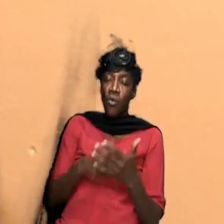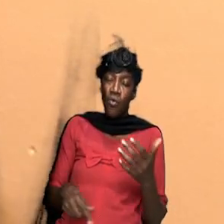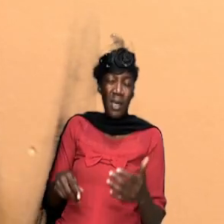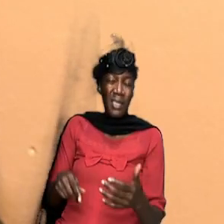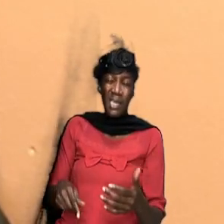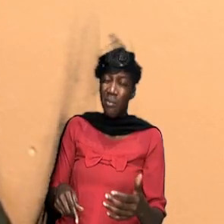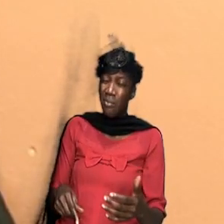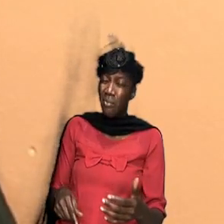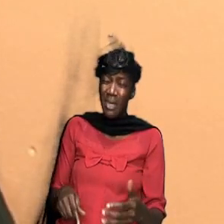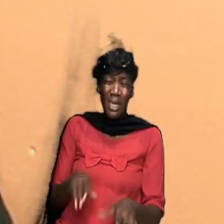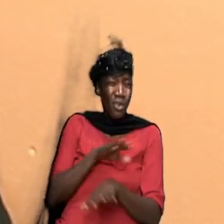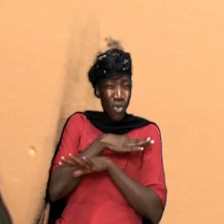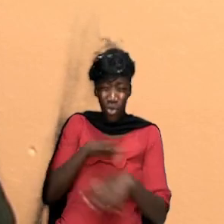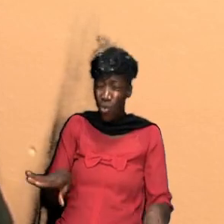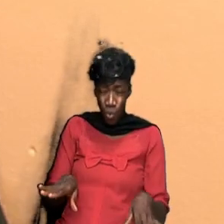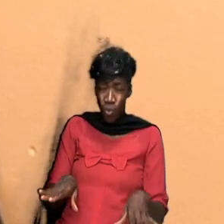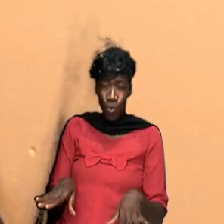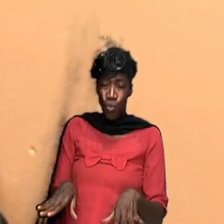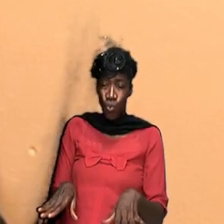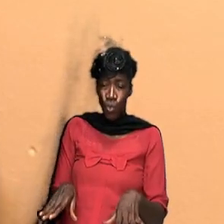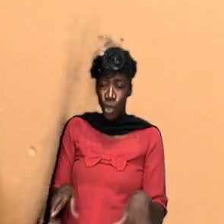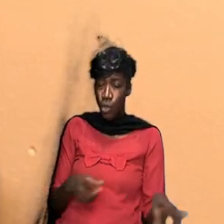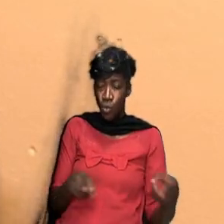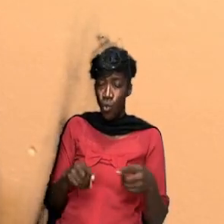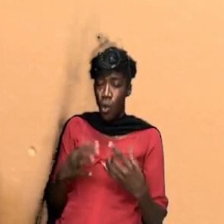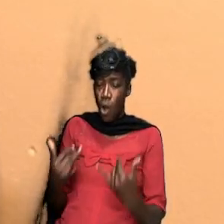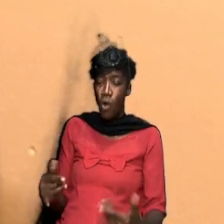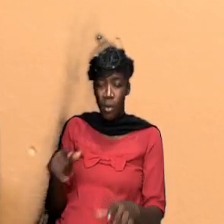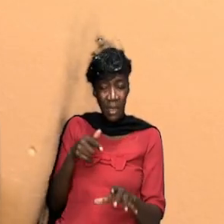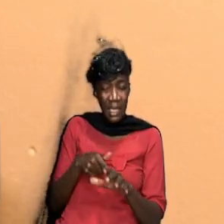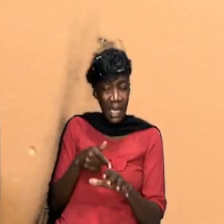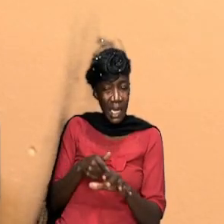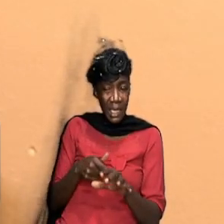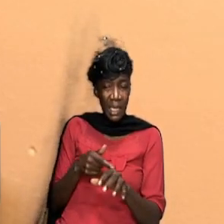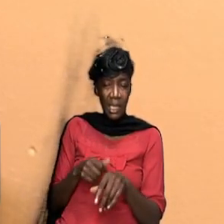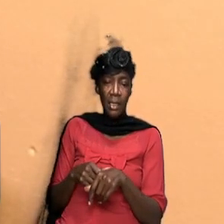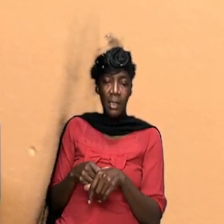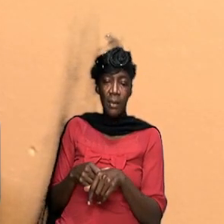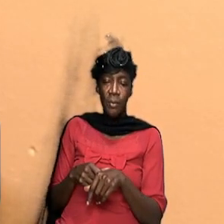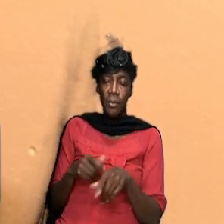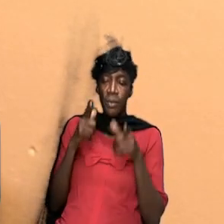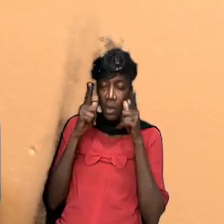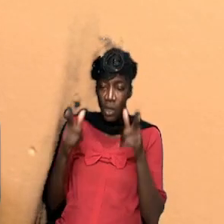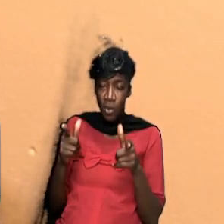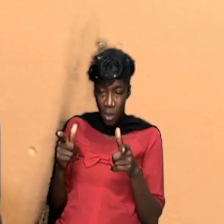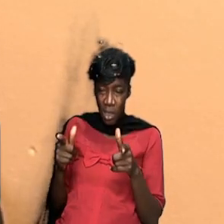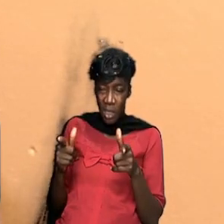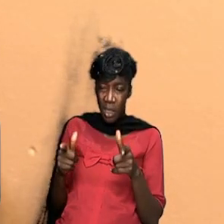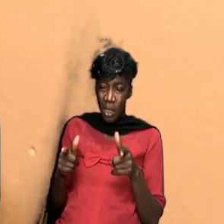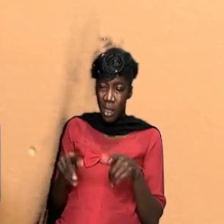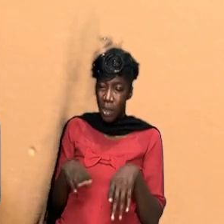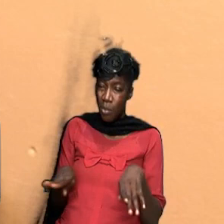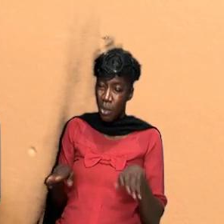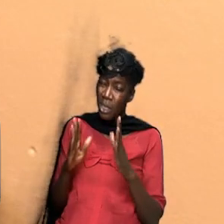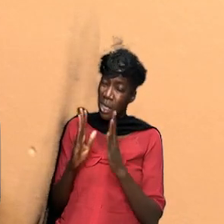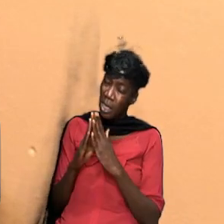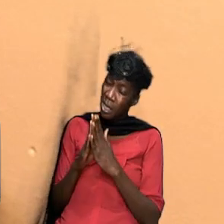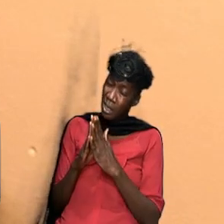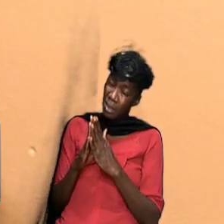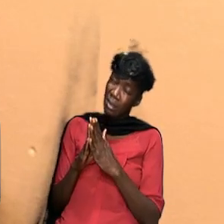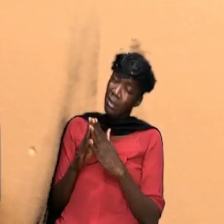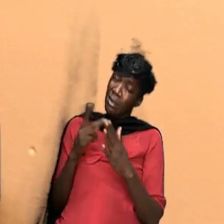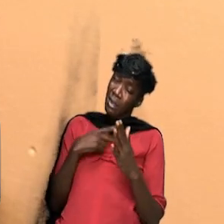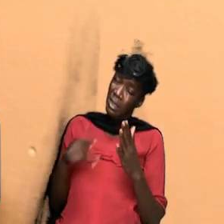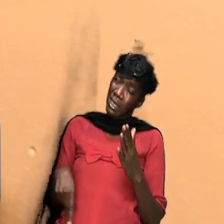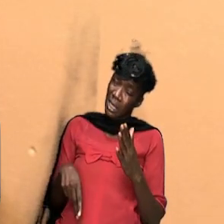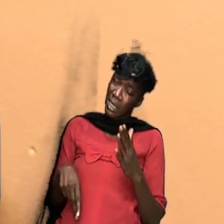failed to do. We are going to look at how we started out and look at what changed. But God, they asked for a king to